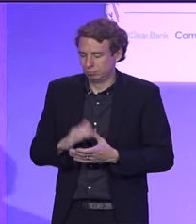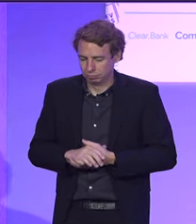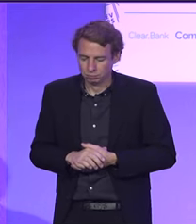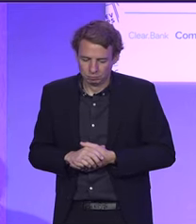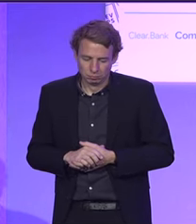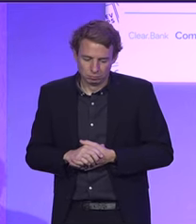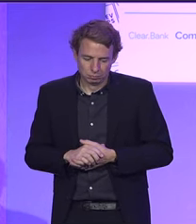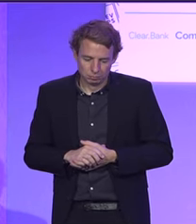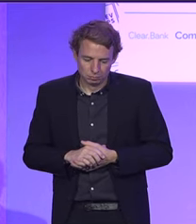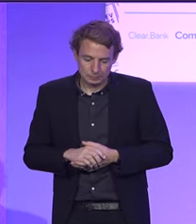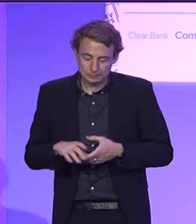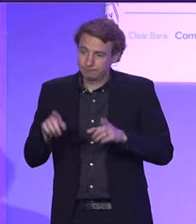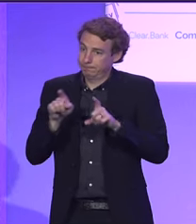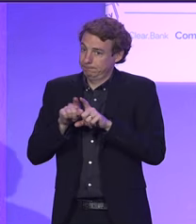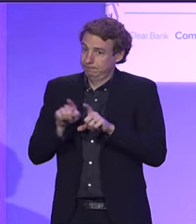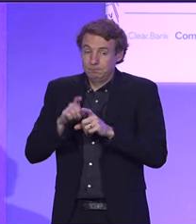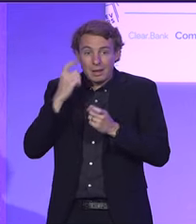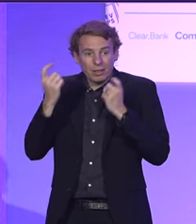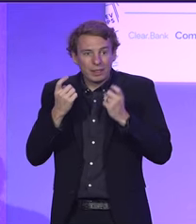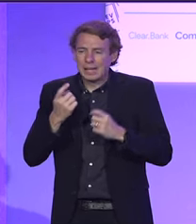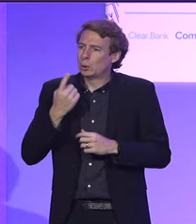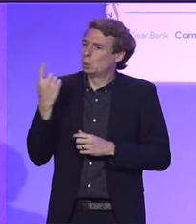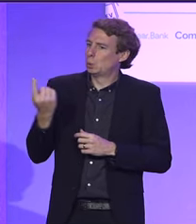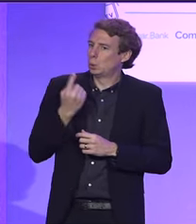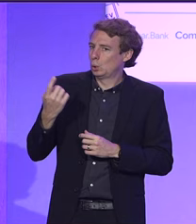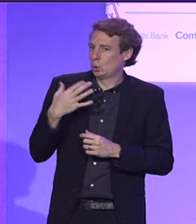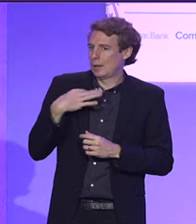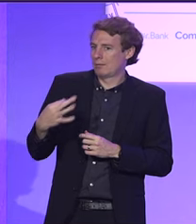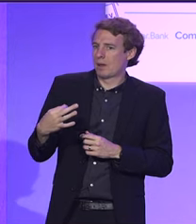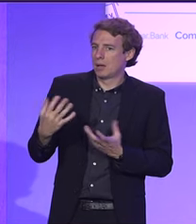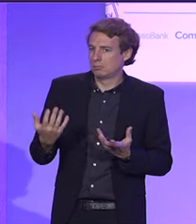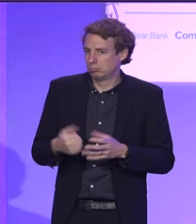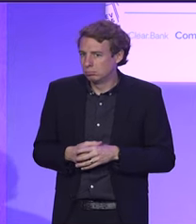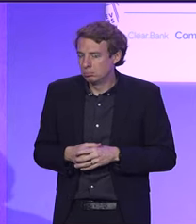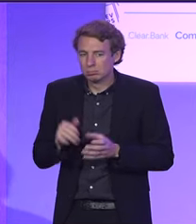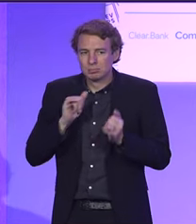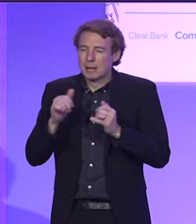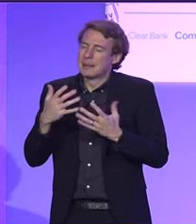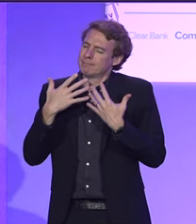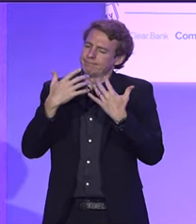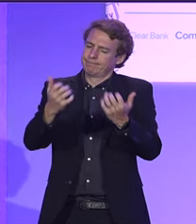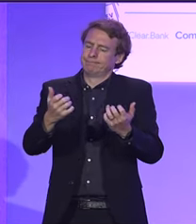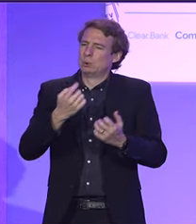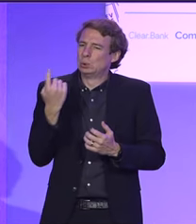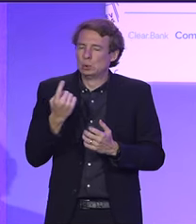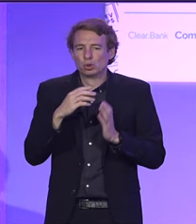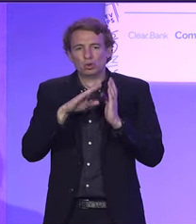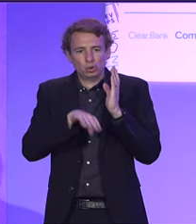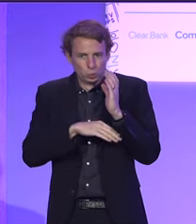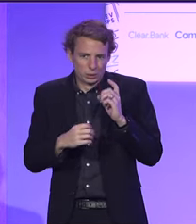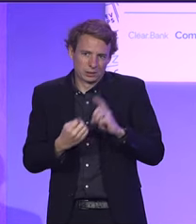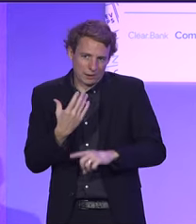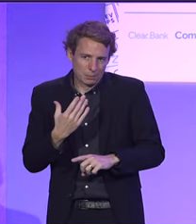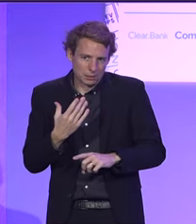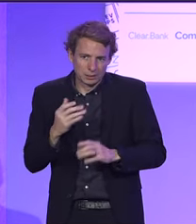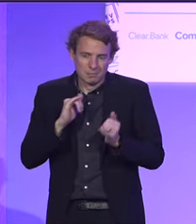But think about who you're inviting. So if my talk is aimed at junior developers, while it might be nice to have my head of technology